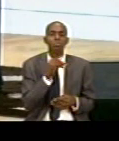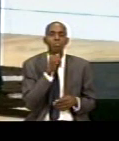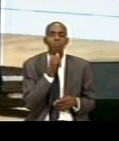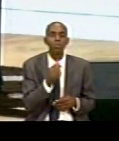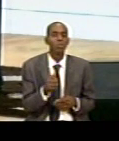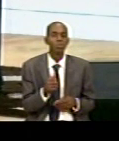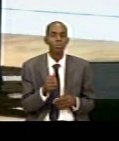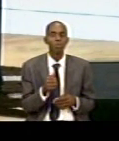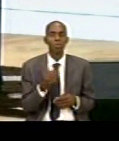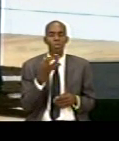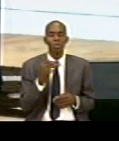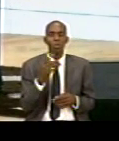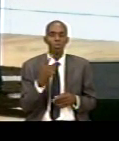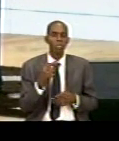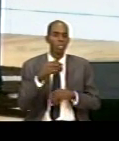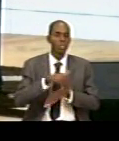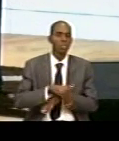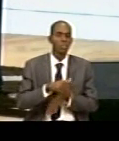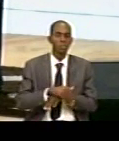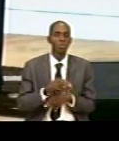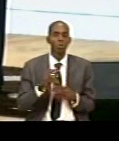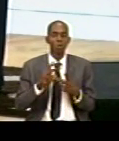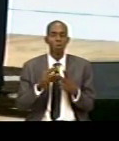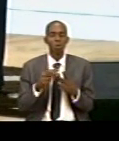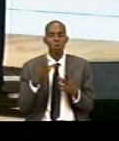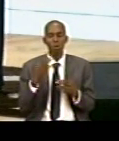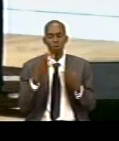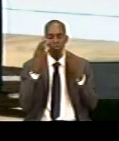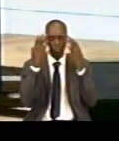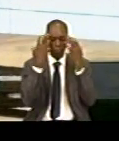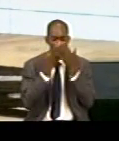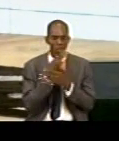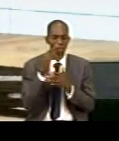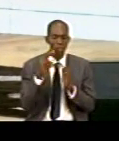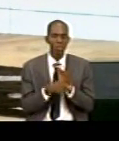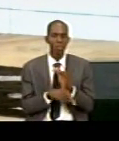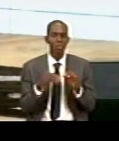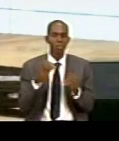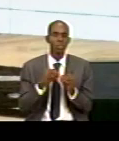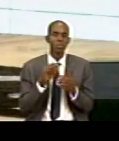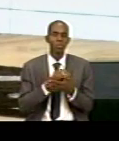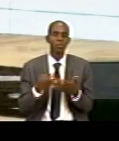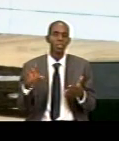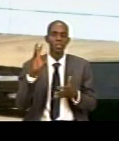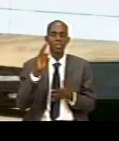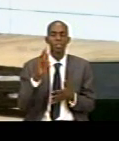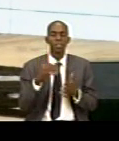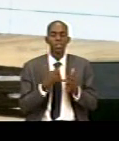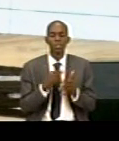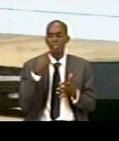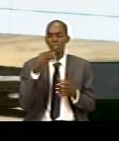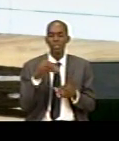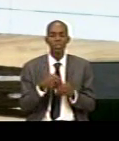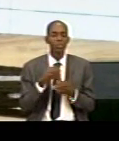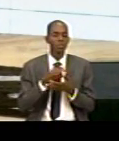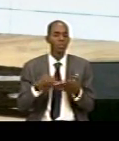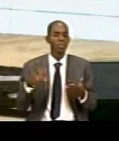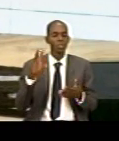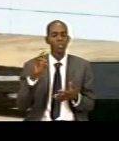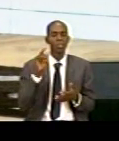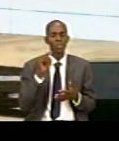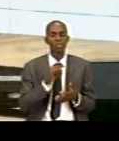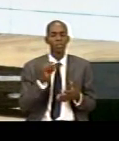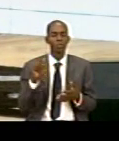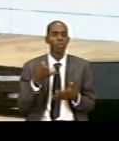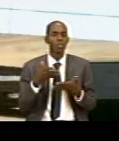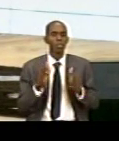We are not of the night nor of darkness. In verse 6, it says, in verse 6, therefore, let us